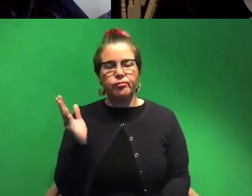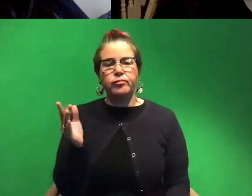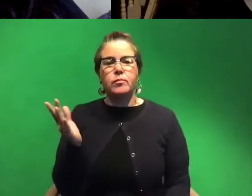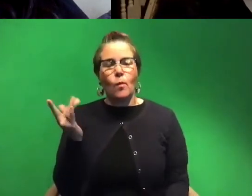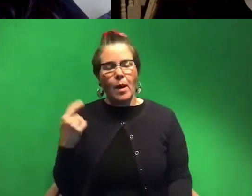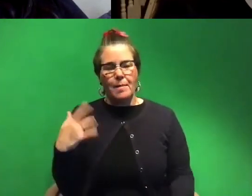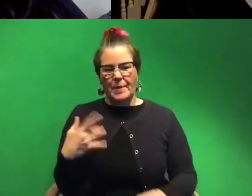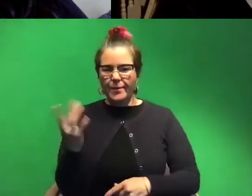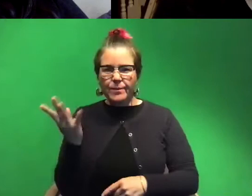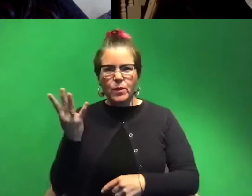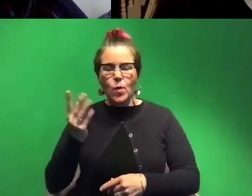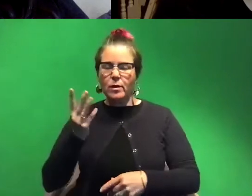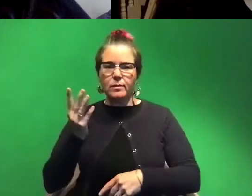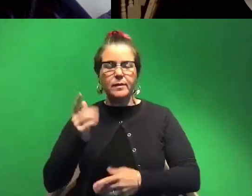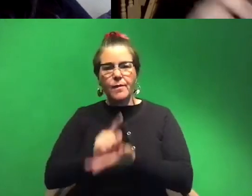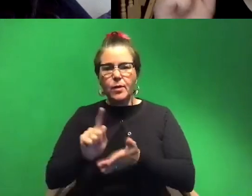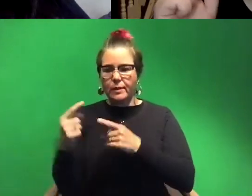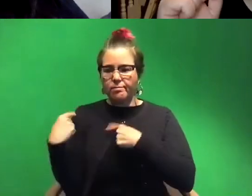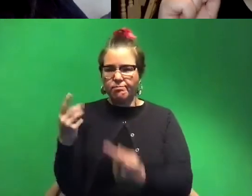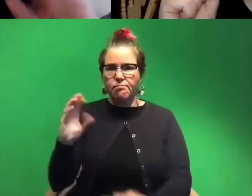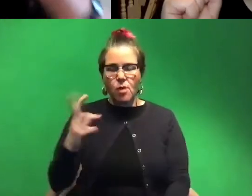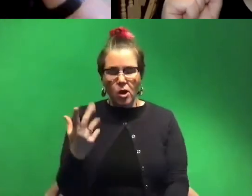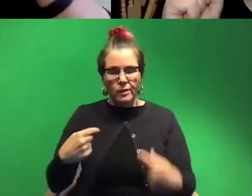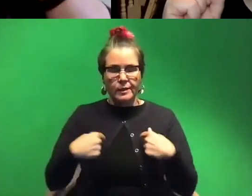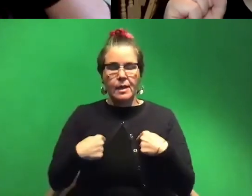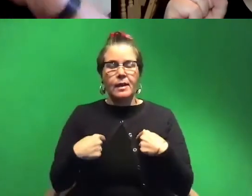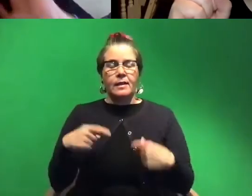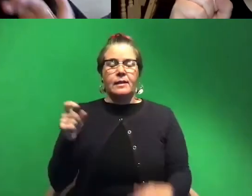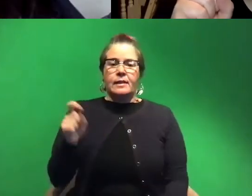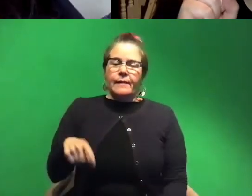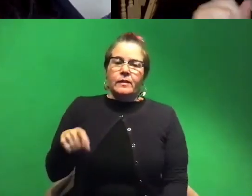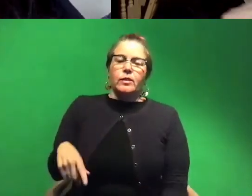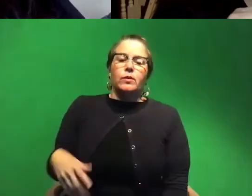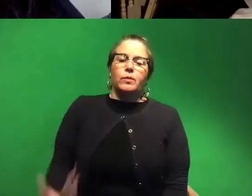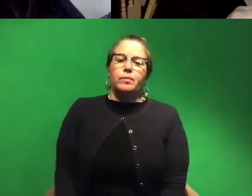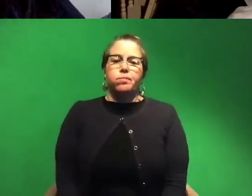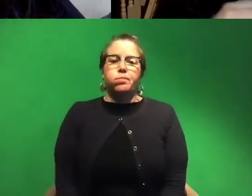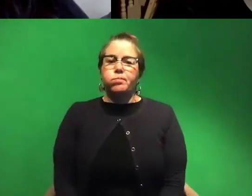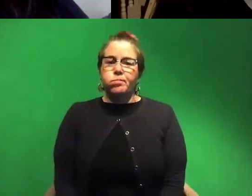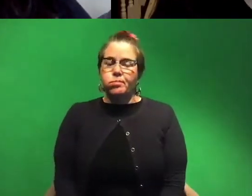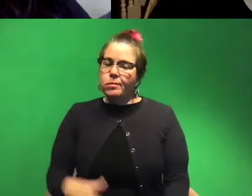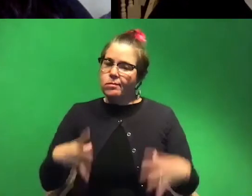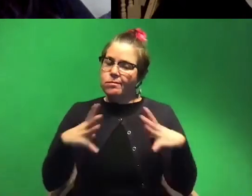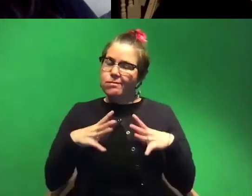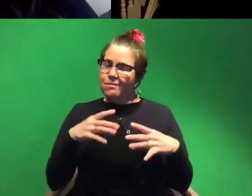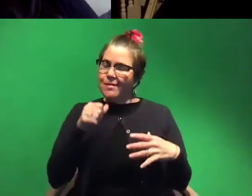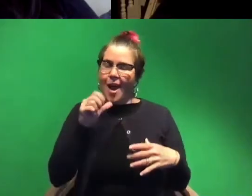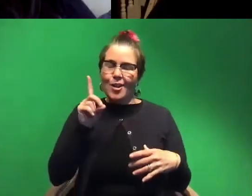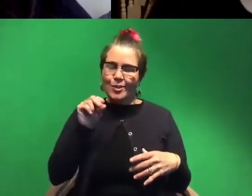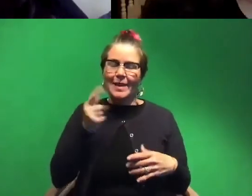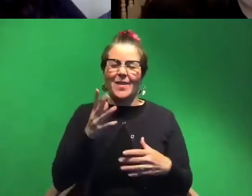4 weeks since March, and I need to not do any for a little